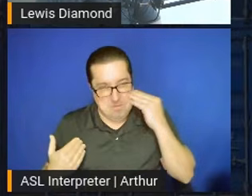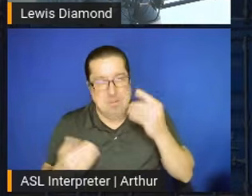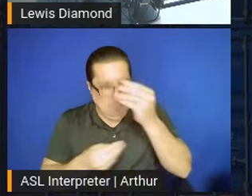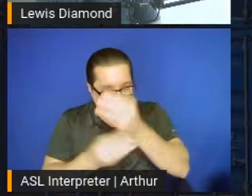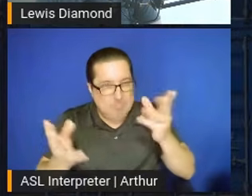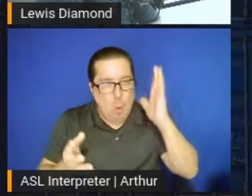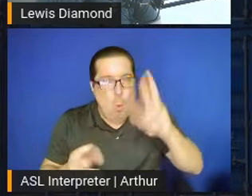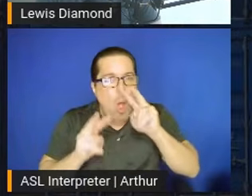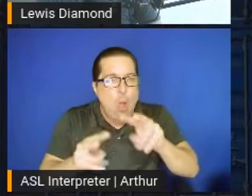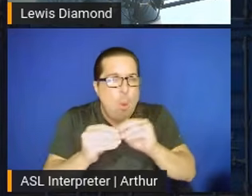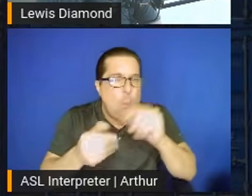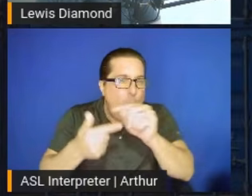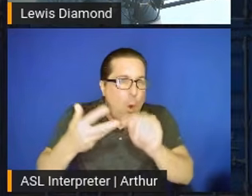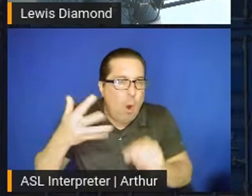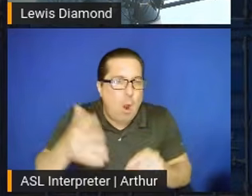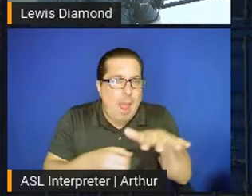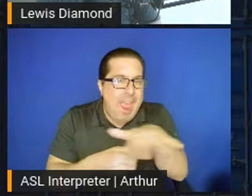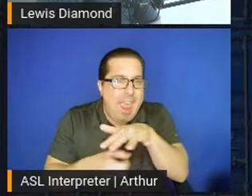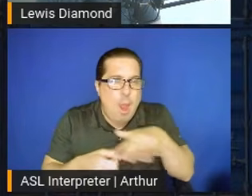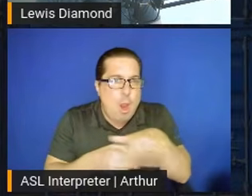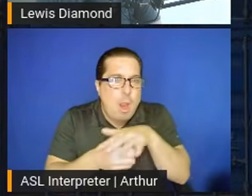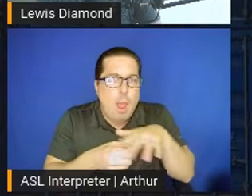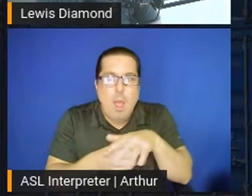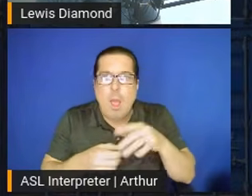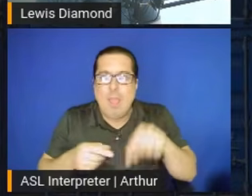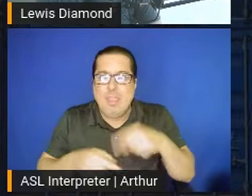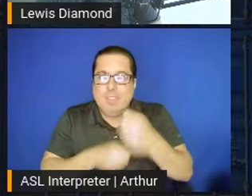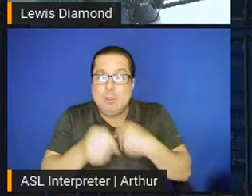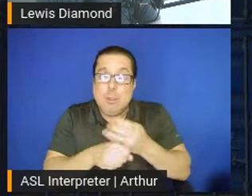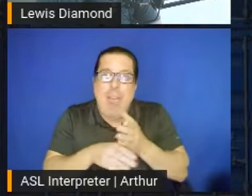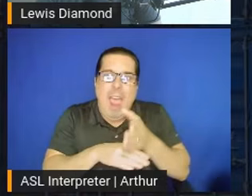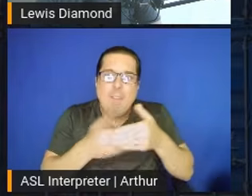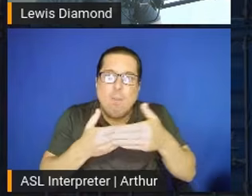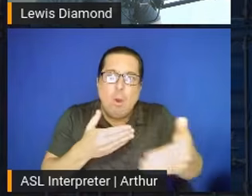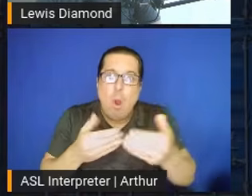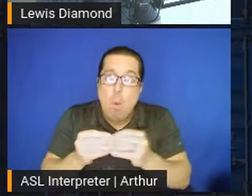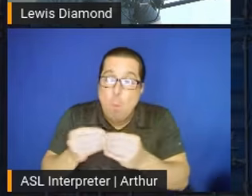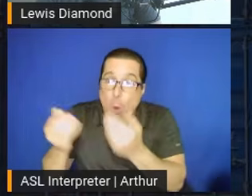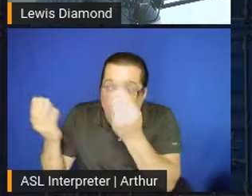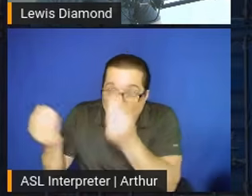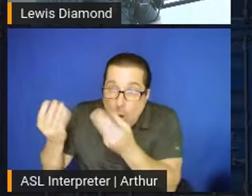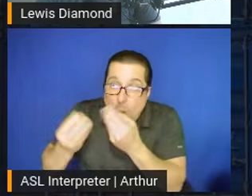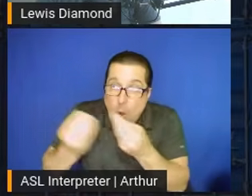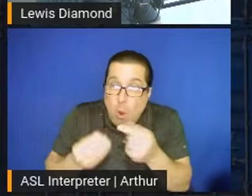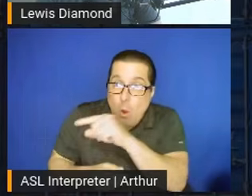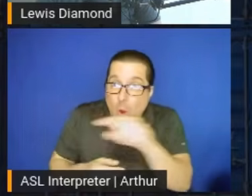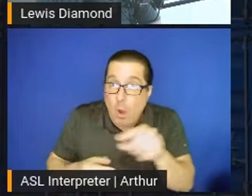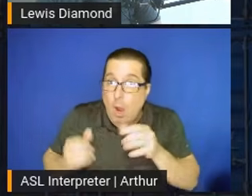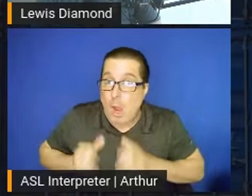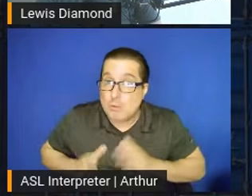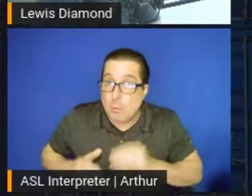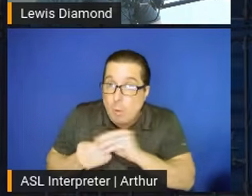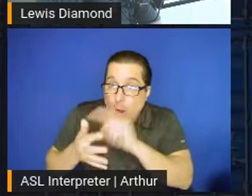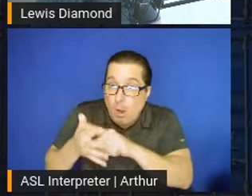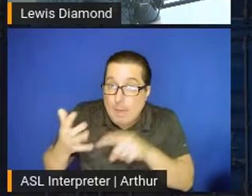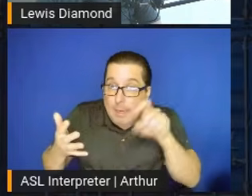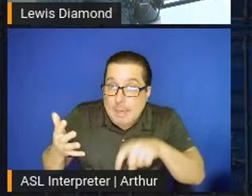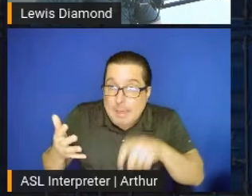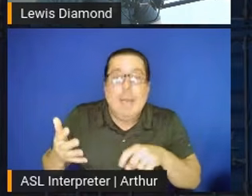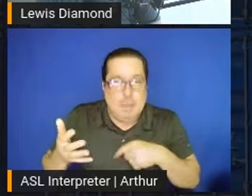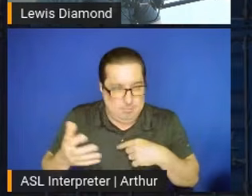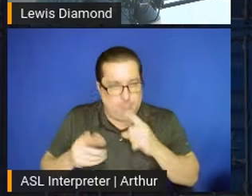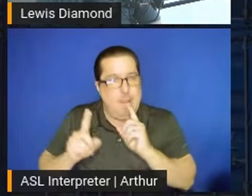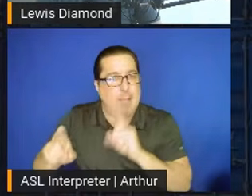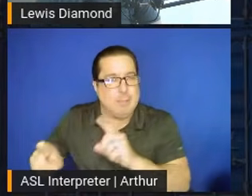more area after this year as we gather more customer demands. Now, how are we?